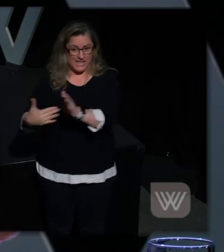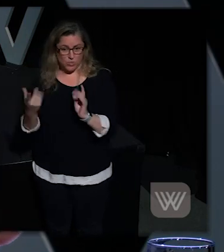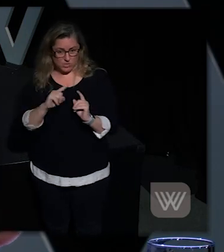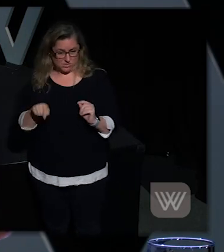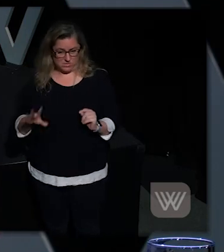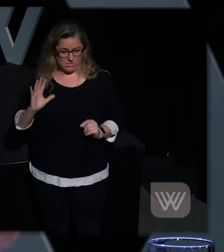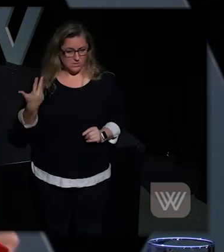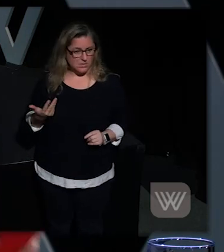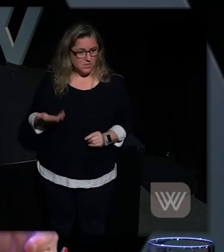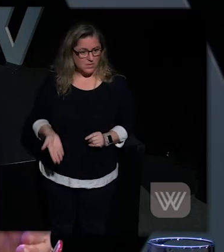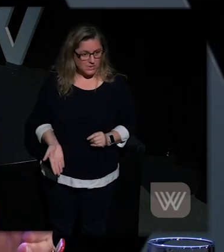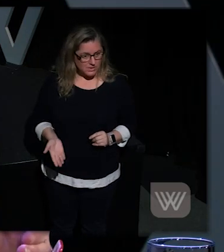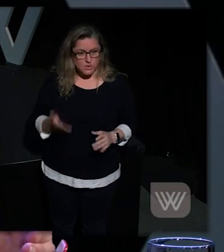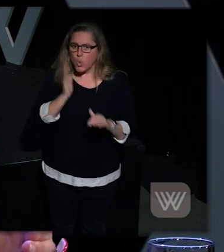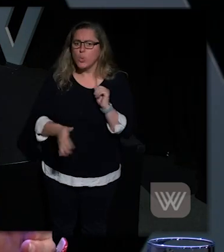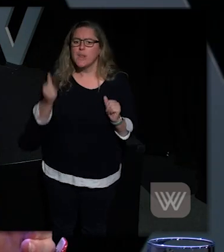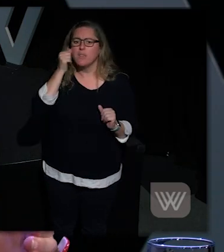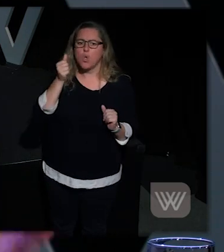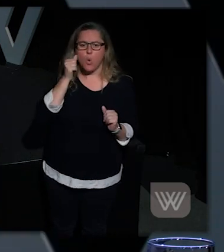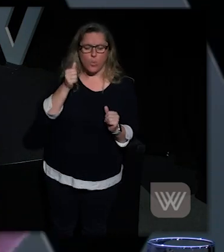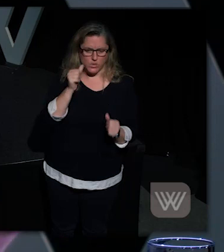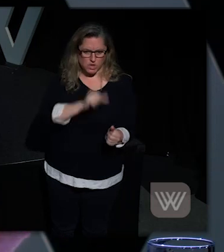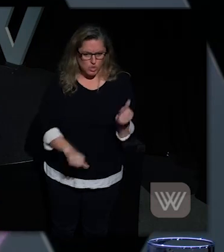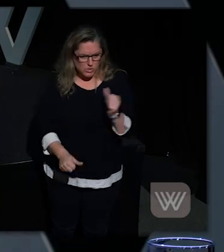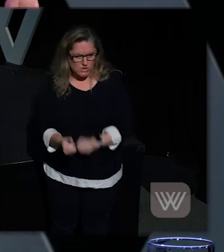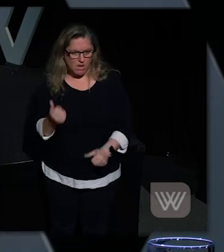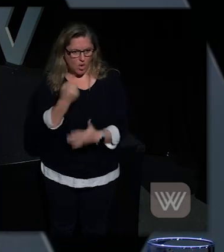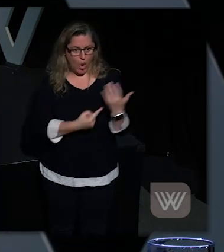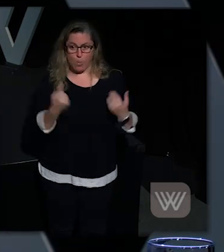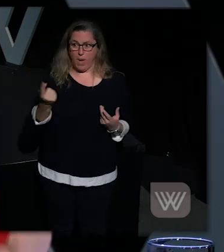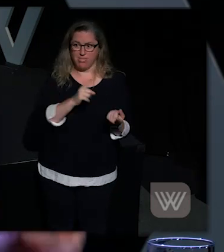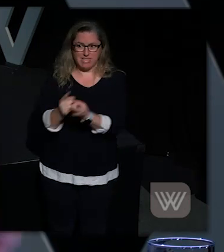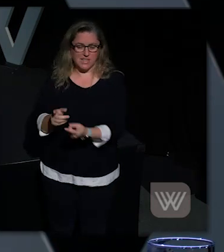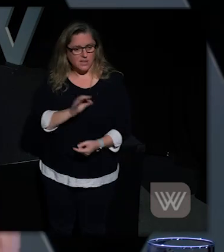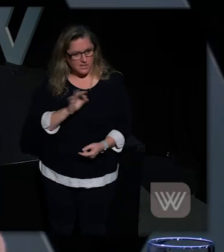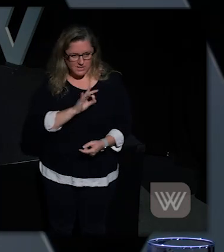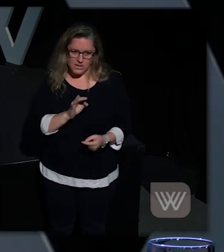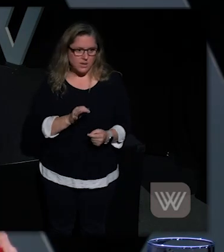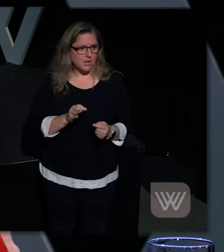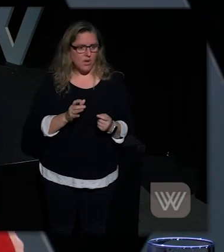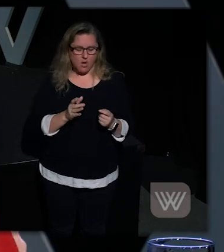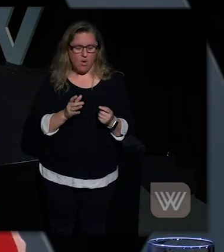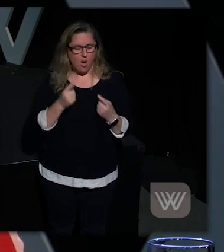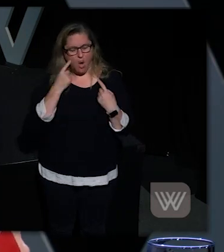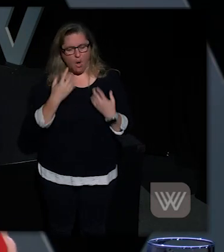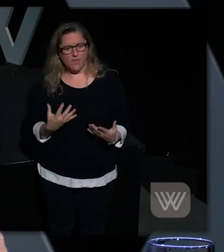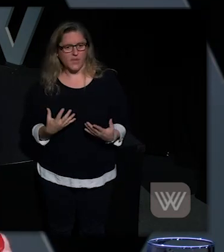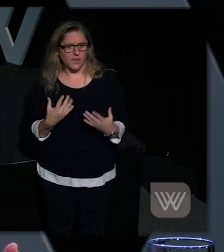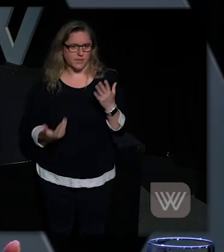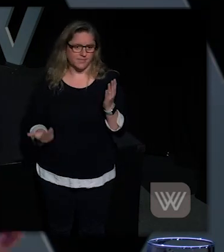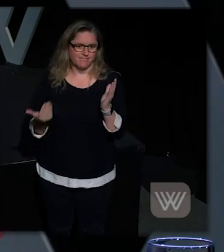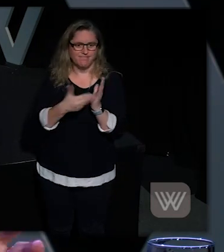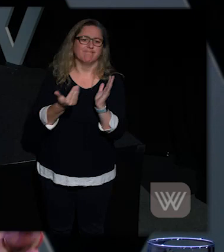I mean, look, you never know with suicide. Suicide is never caused by one thing. There's usually lots of tributaries going into that. But I